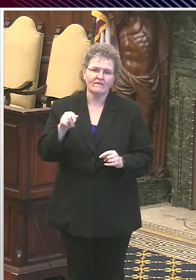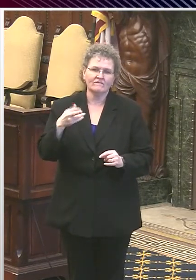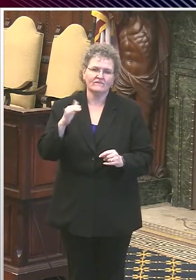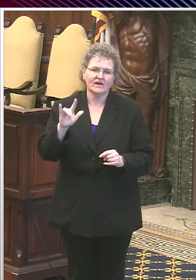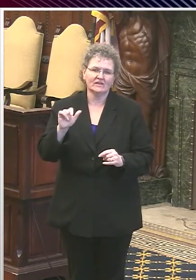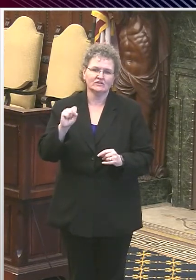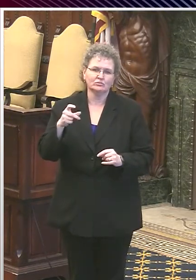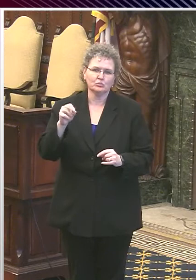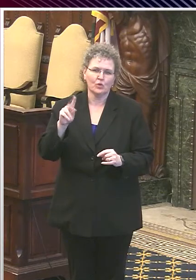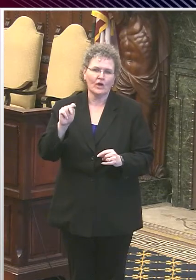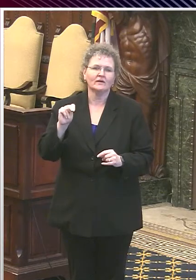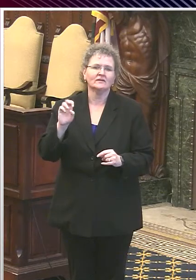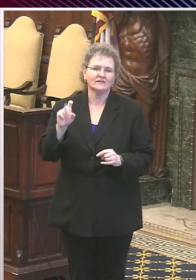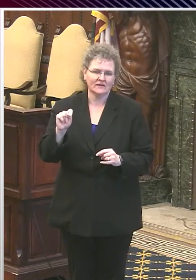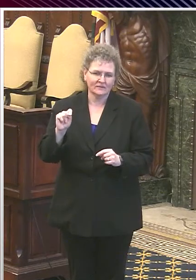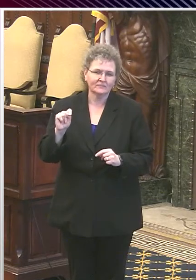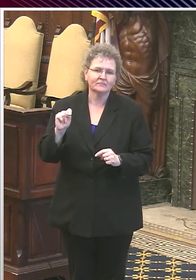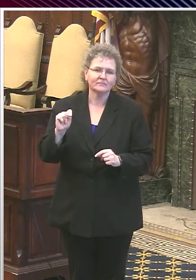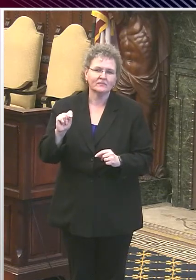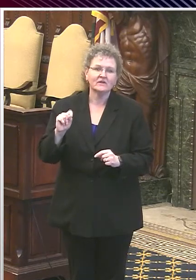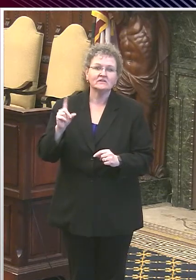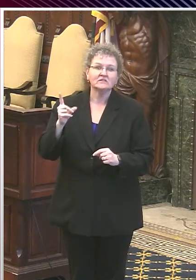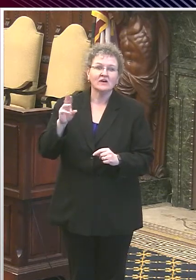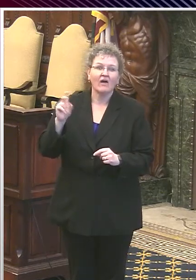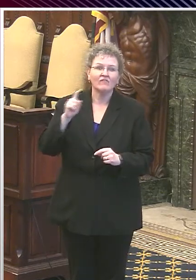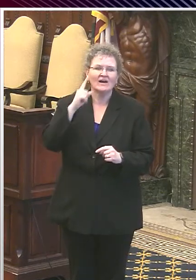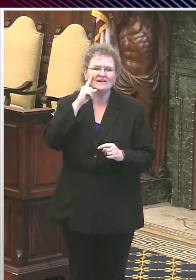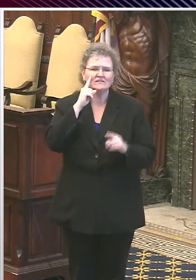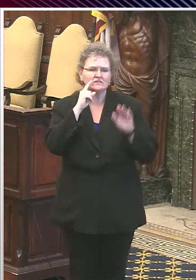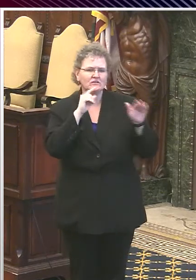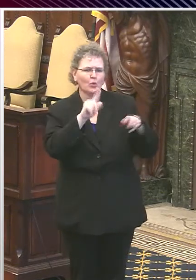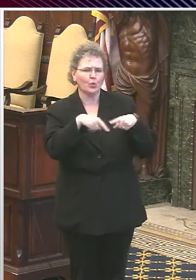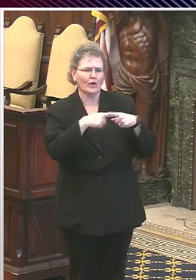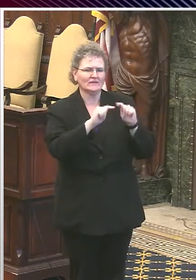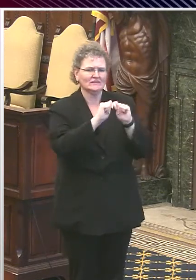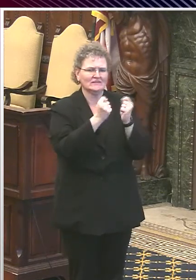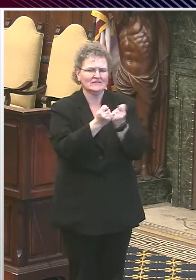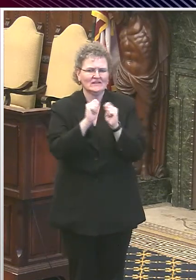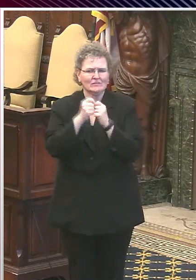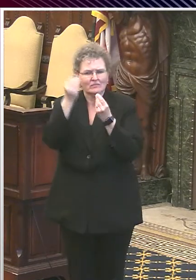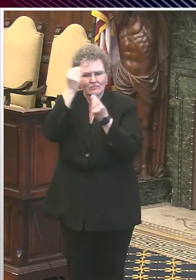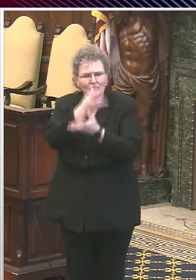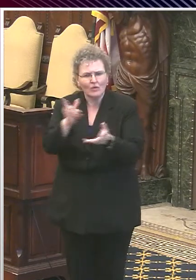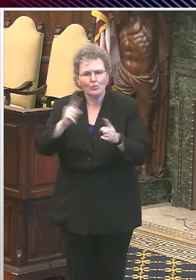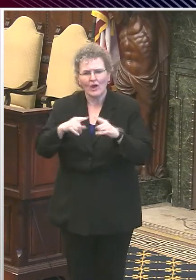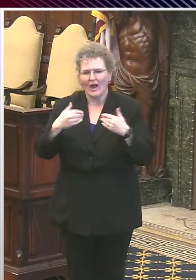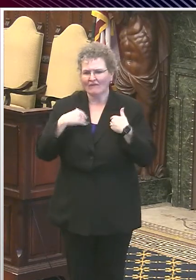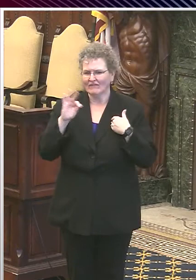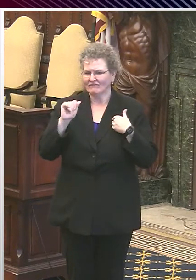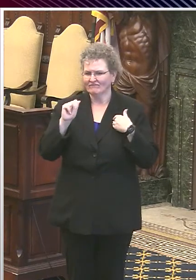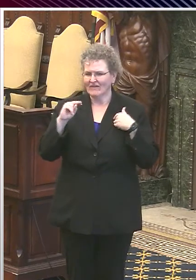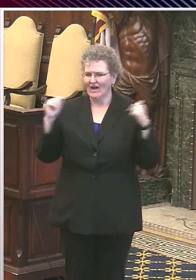Dr. Farley. Can you give us an idea when the teams will be allowed to have fans in the stadiums? Yeah, it's effective